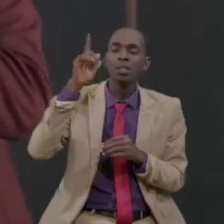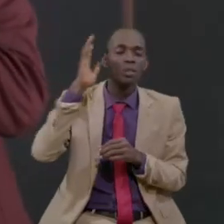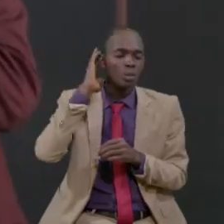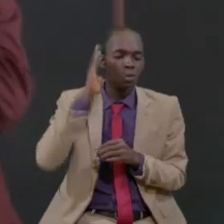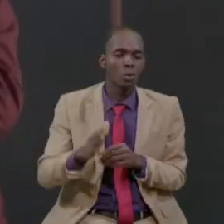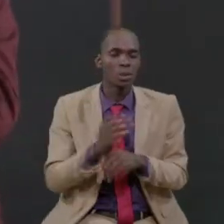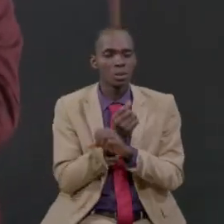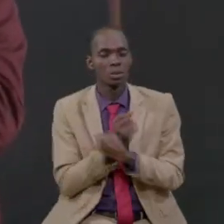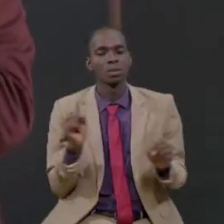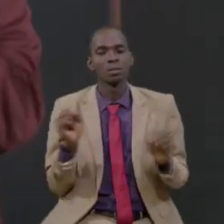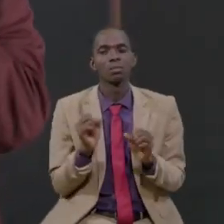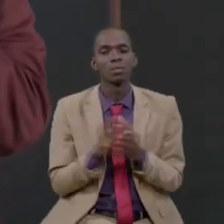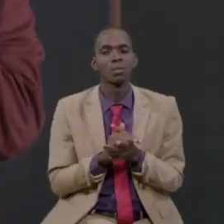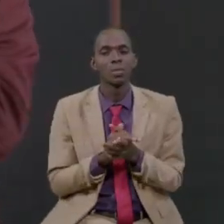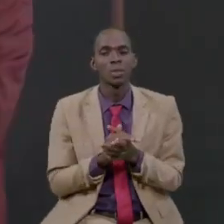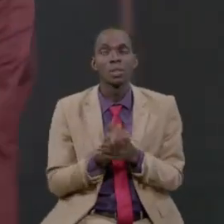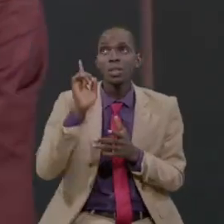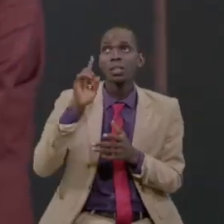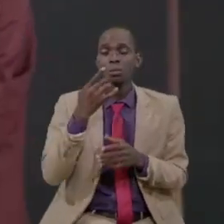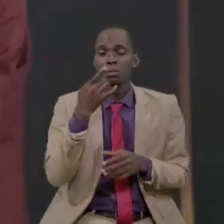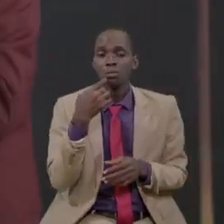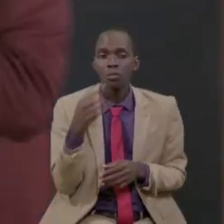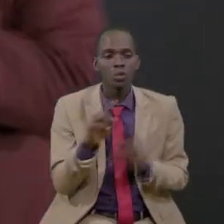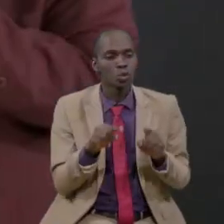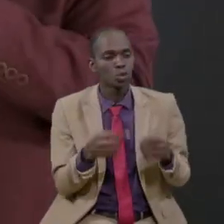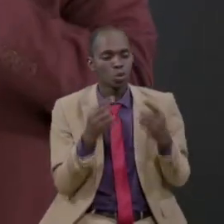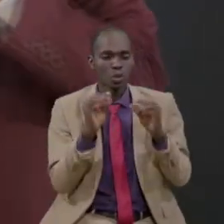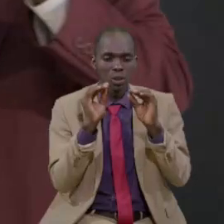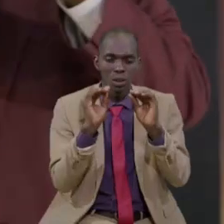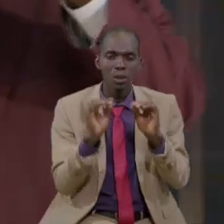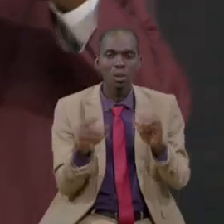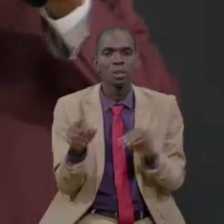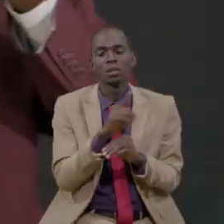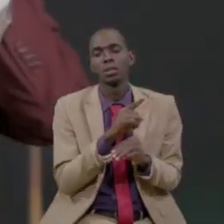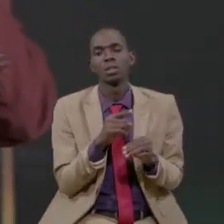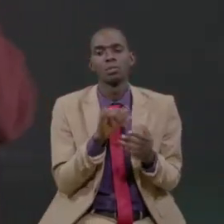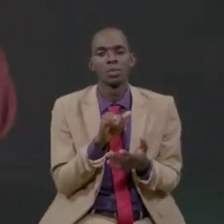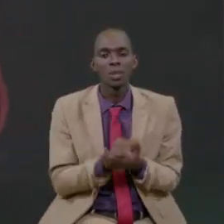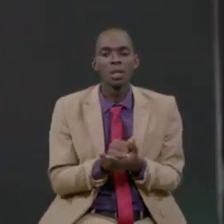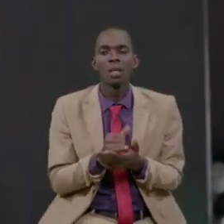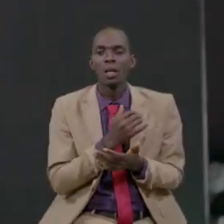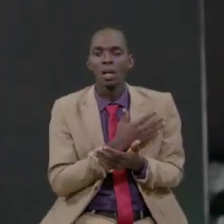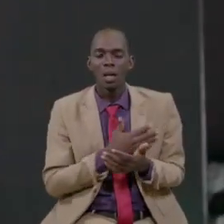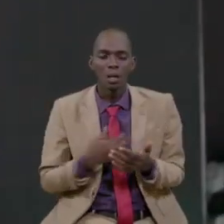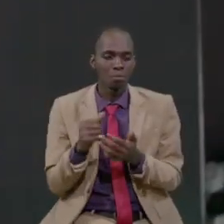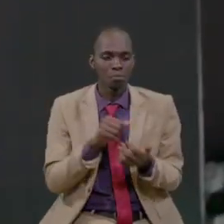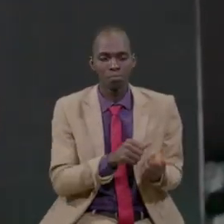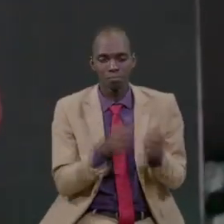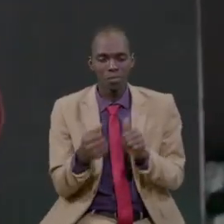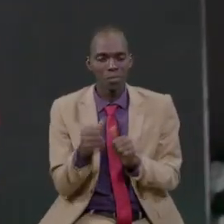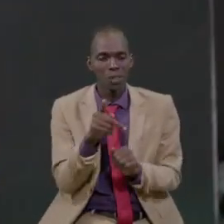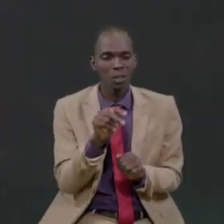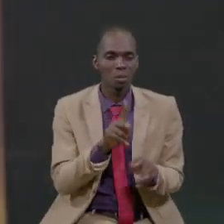says, go teach them that. After teaching them those basics and they believe, baptizing them in the name